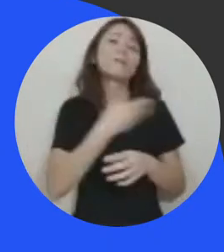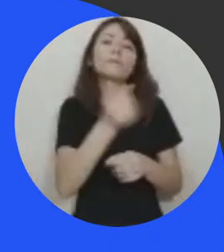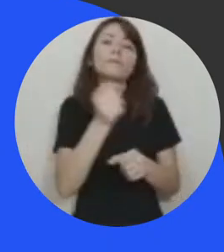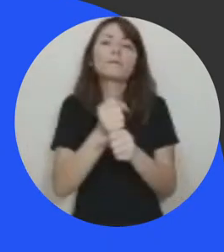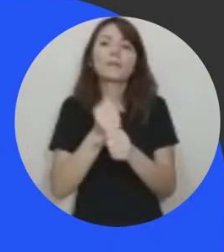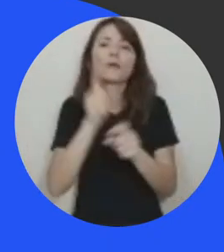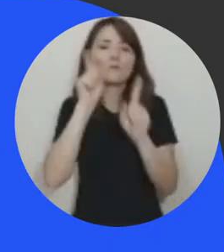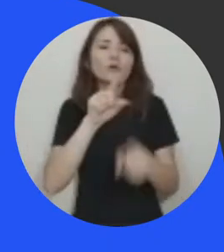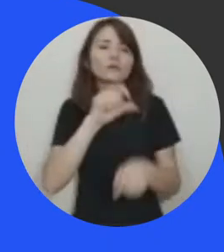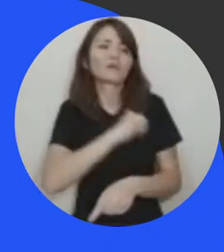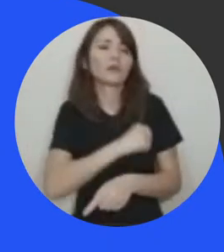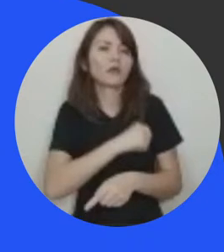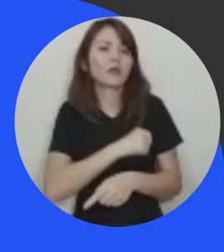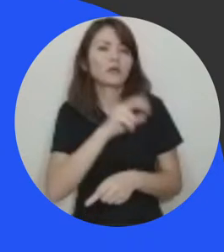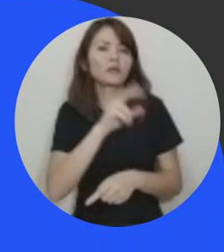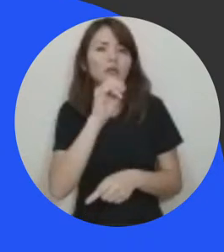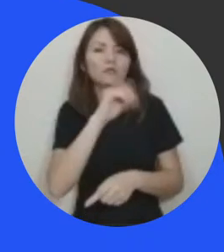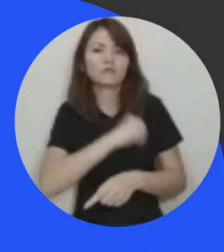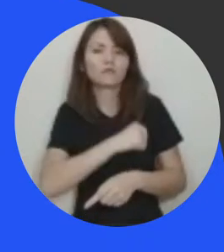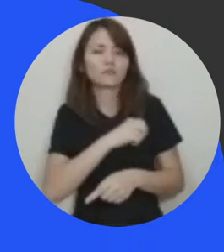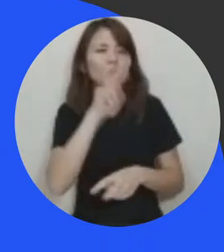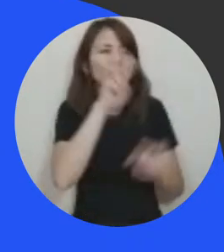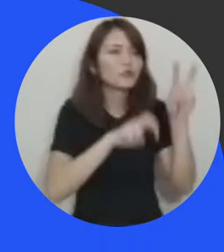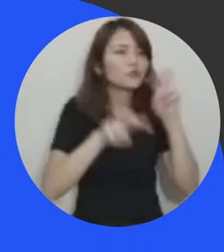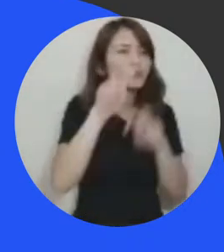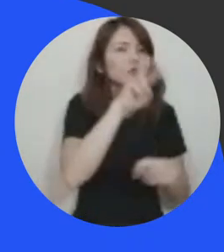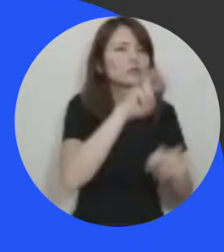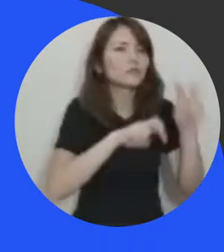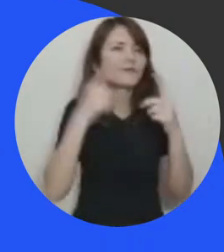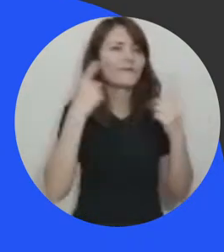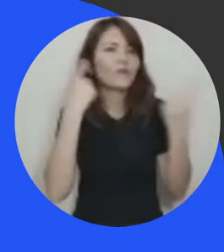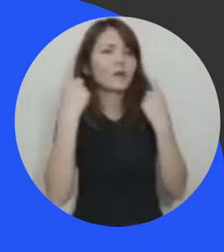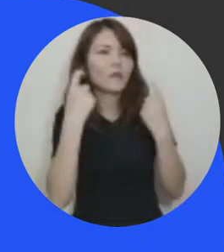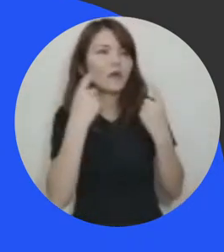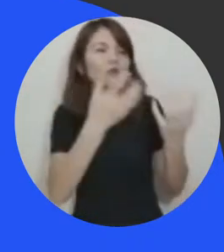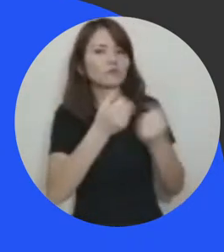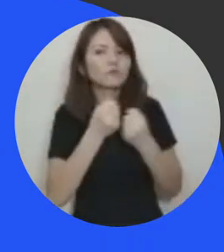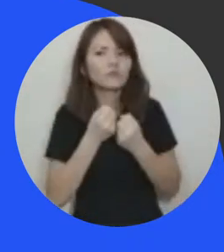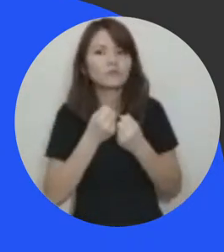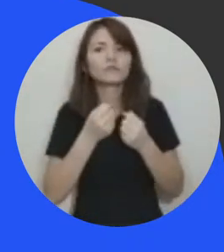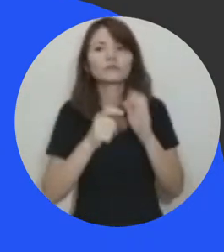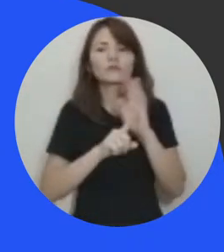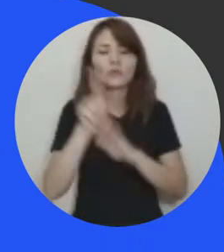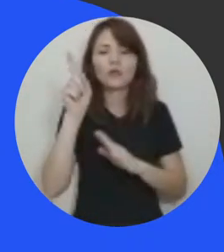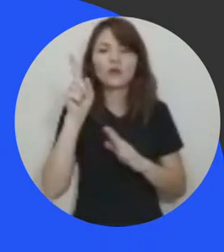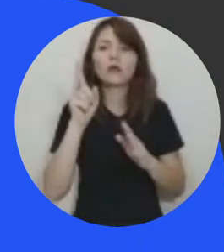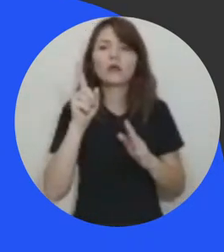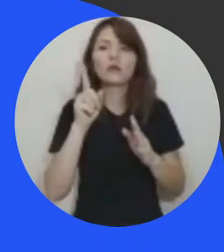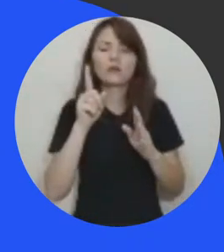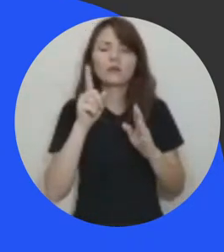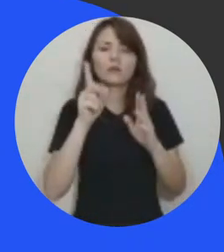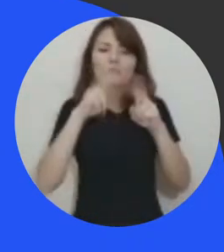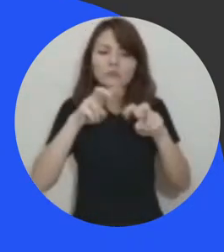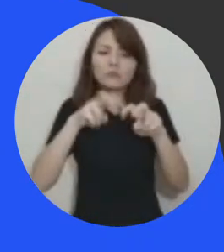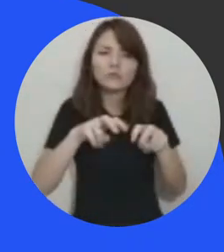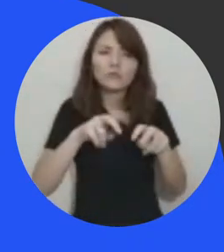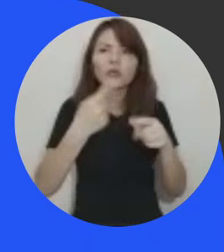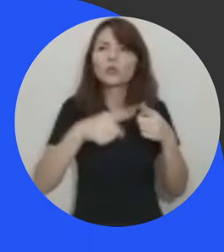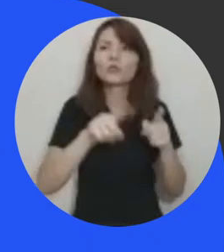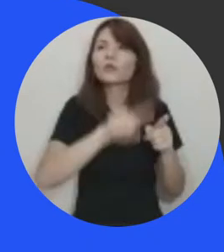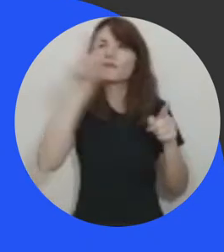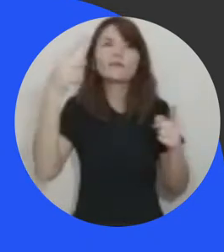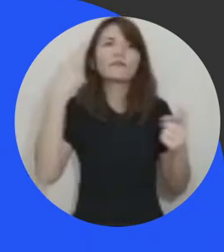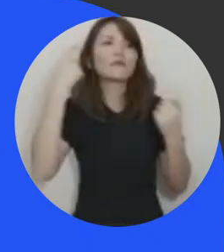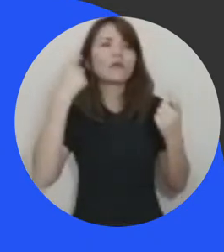information from the genome sequence, and then we're tying that together with other sources of information to understand or